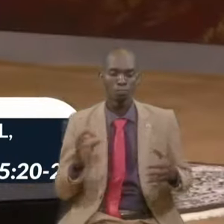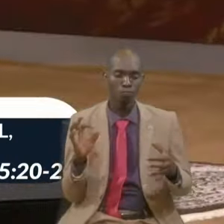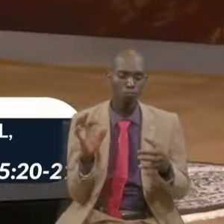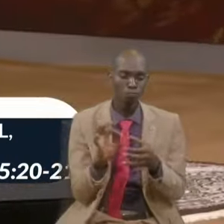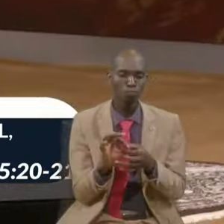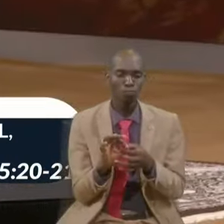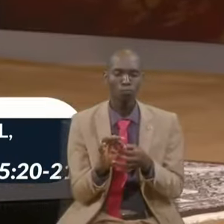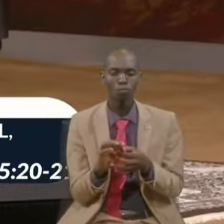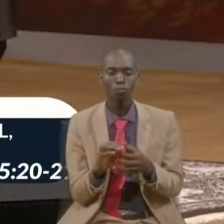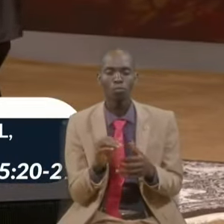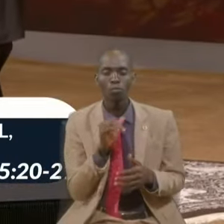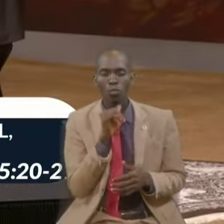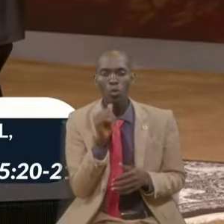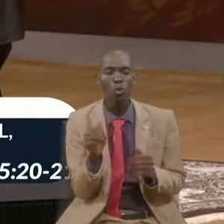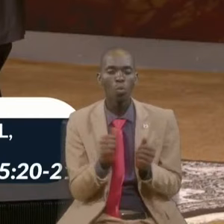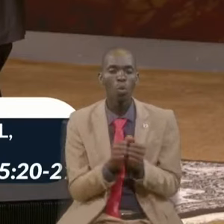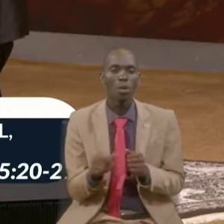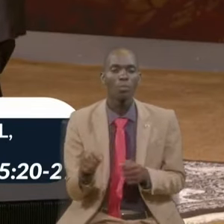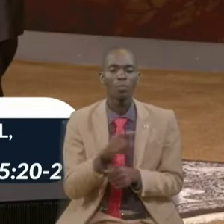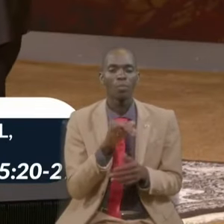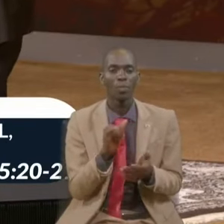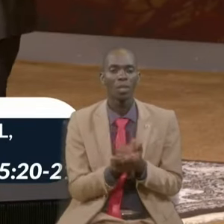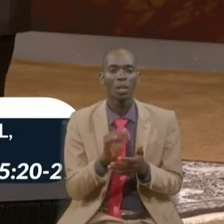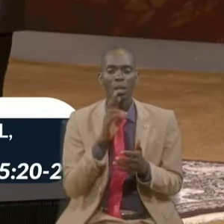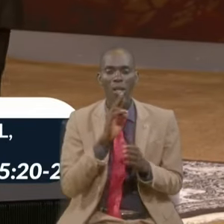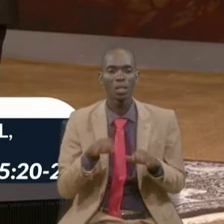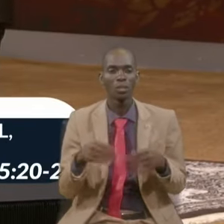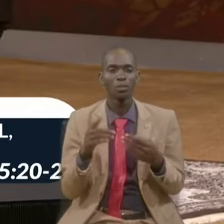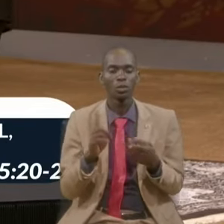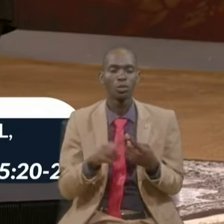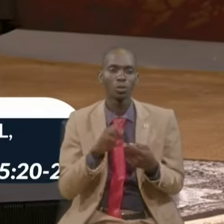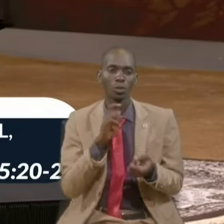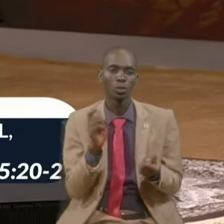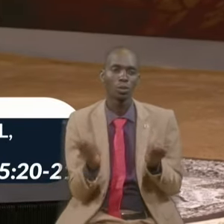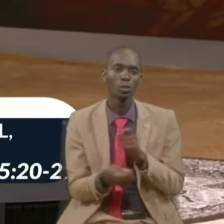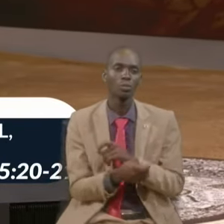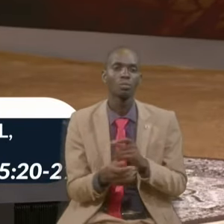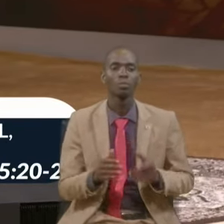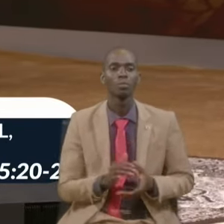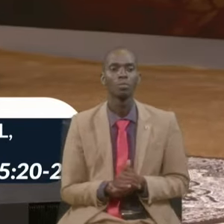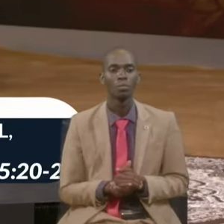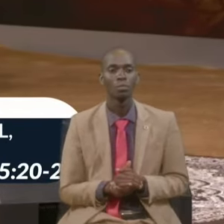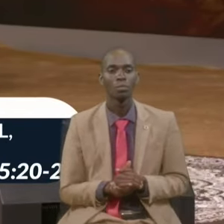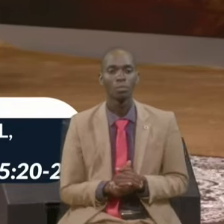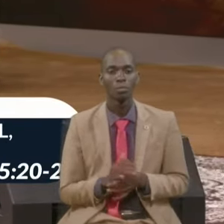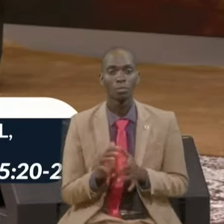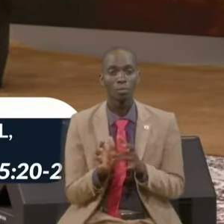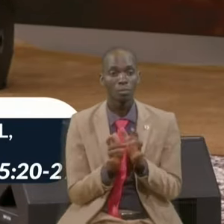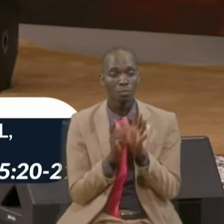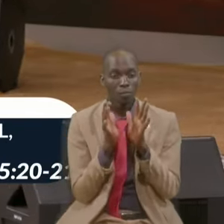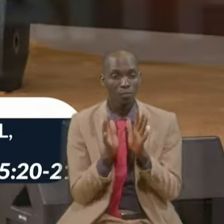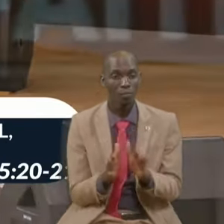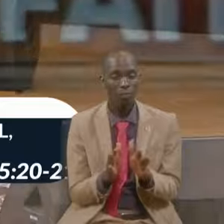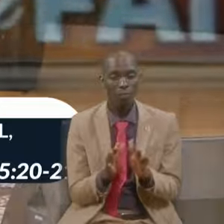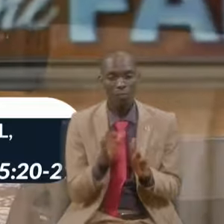them that are given to change. Christians,